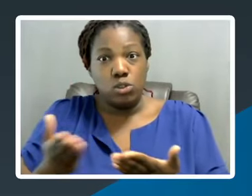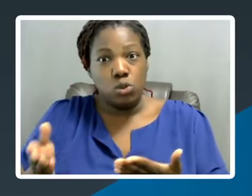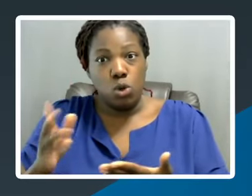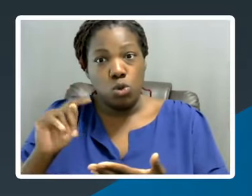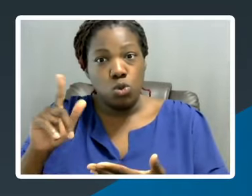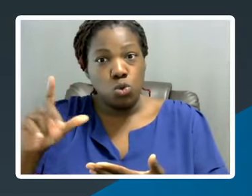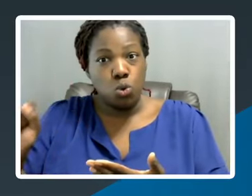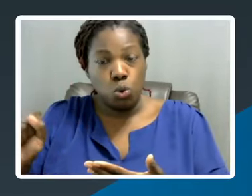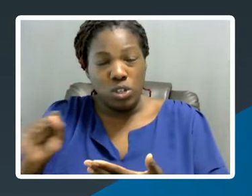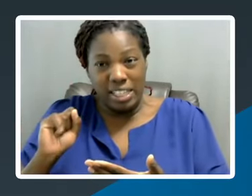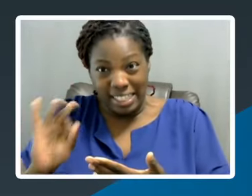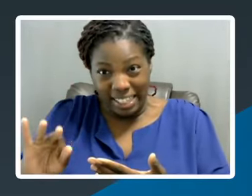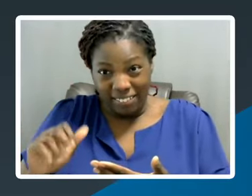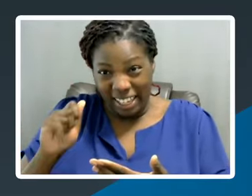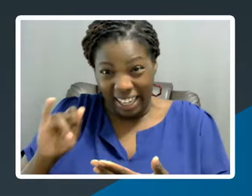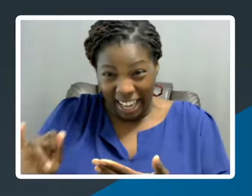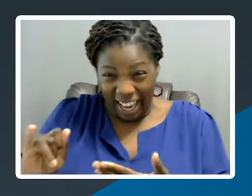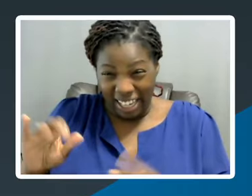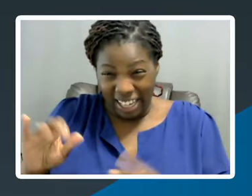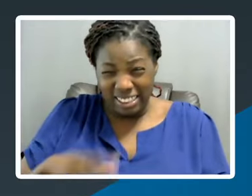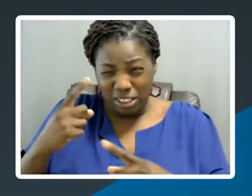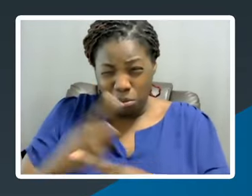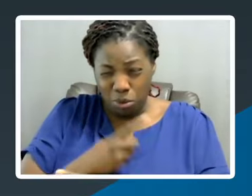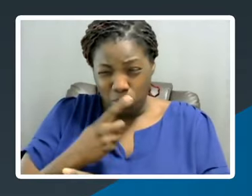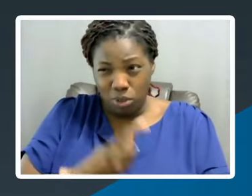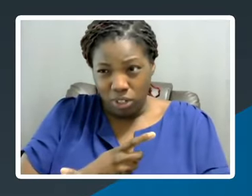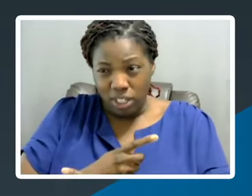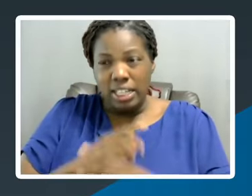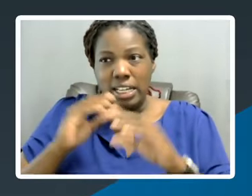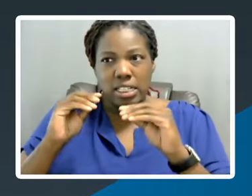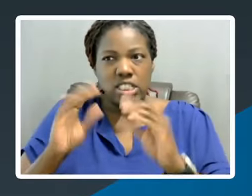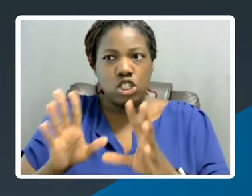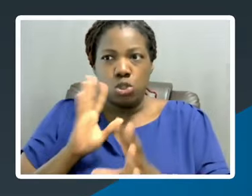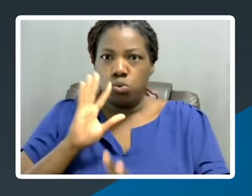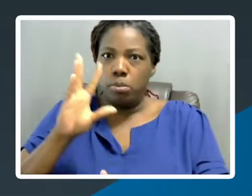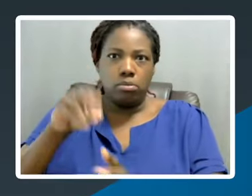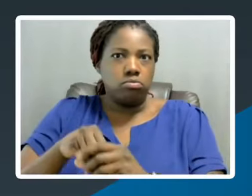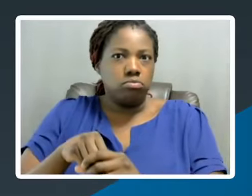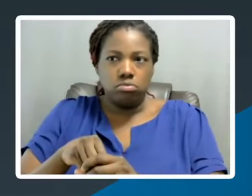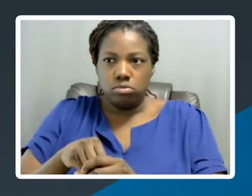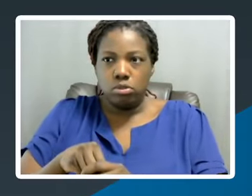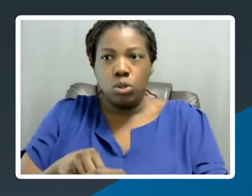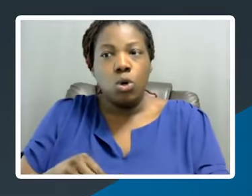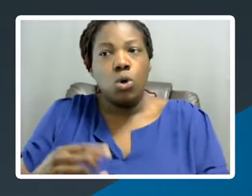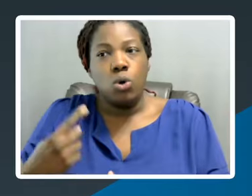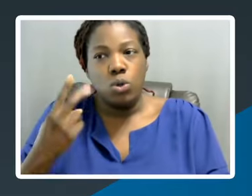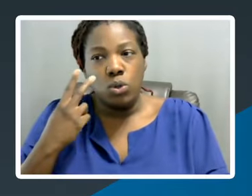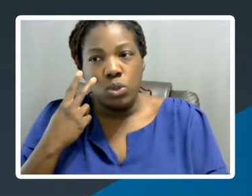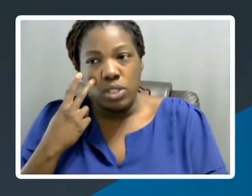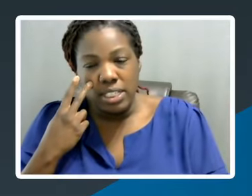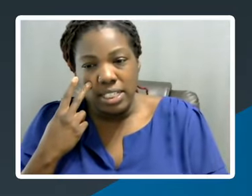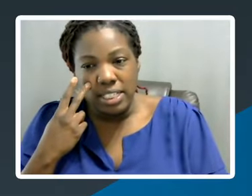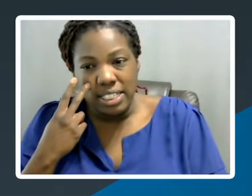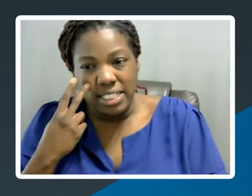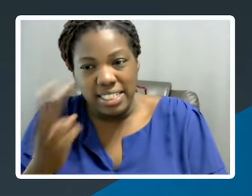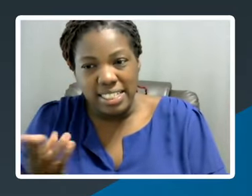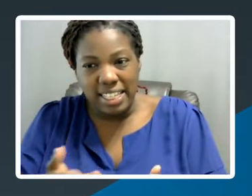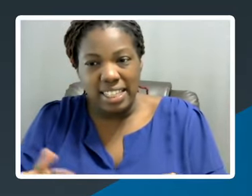do AI right, educator fingerprints will be all over these tools. And we'll be saying things like, we need to see citations. So one of the